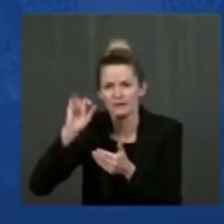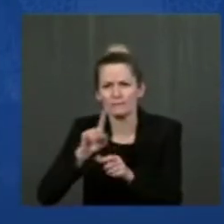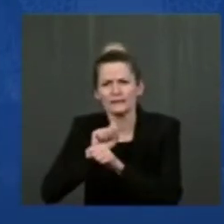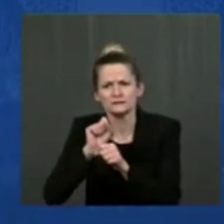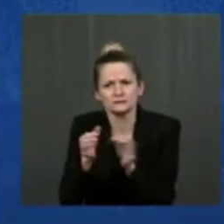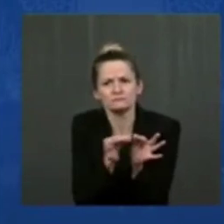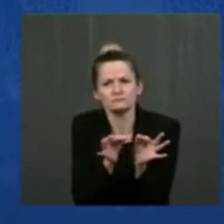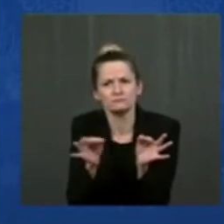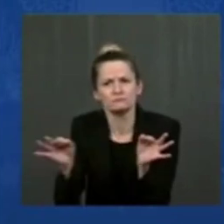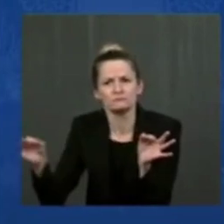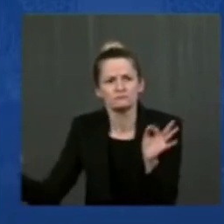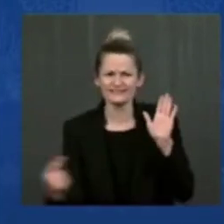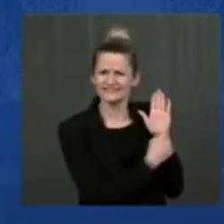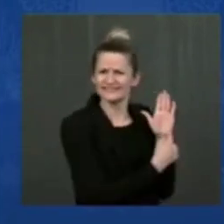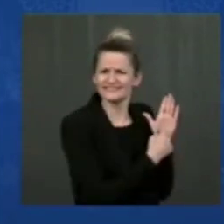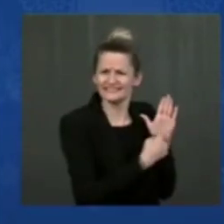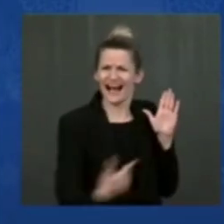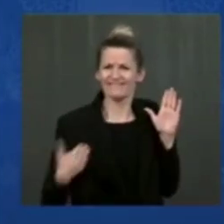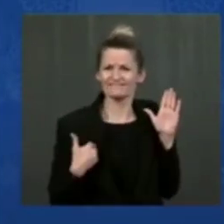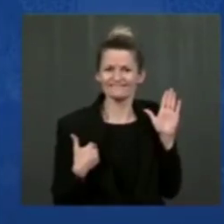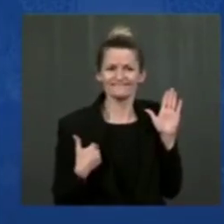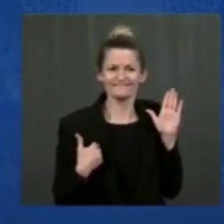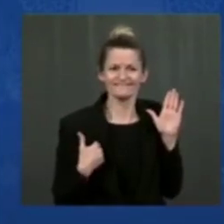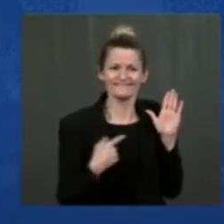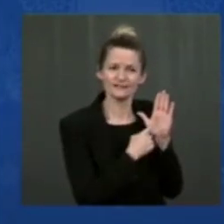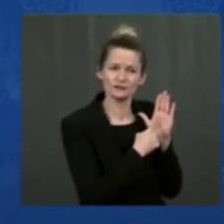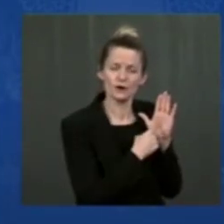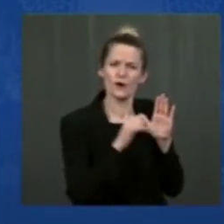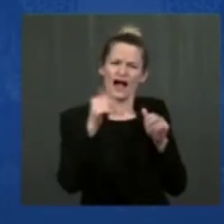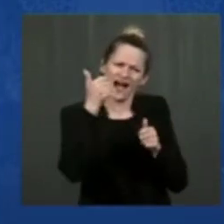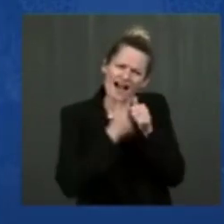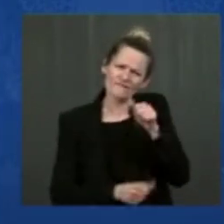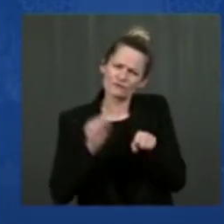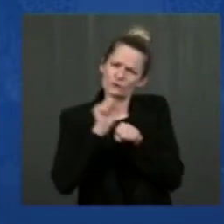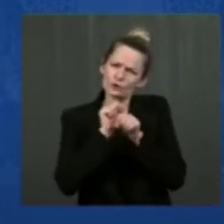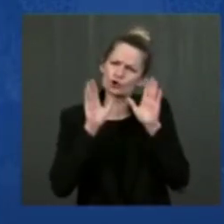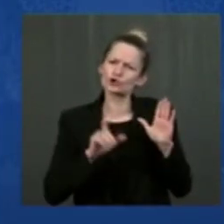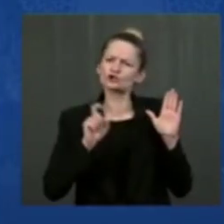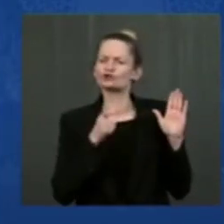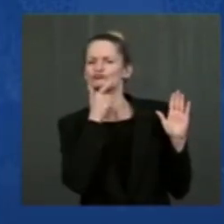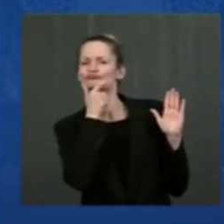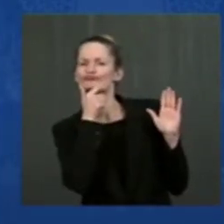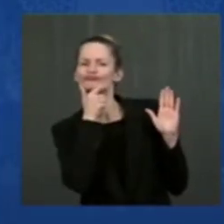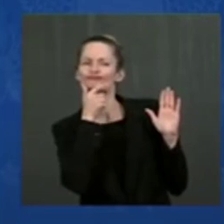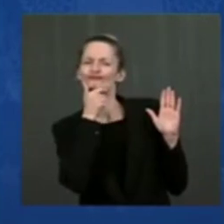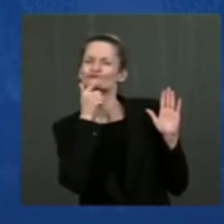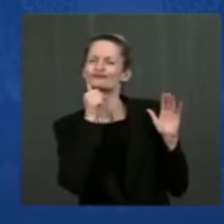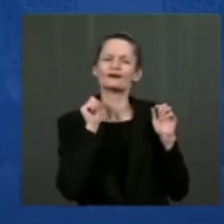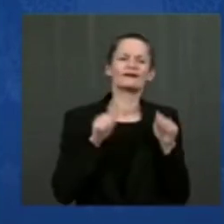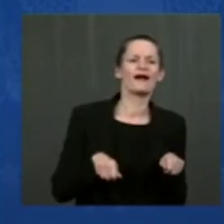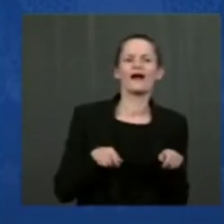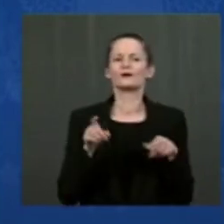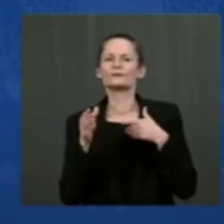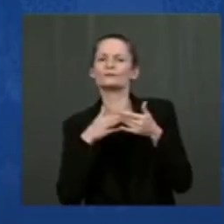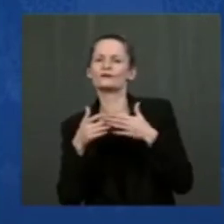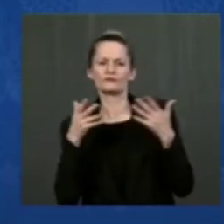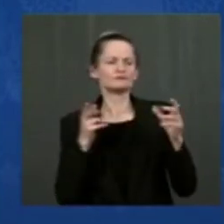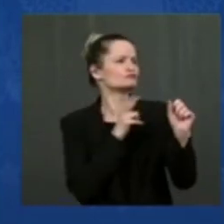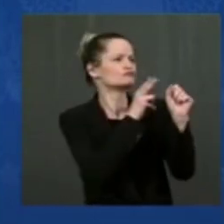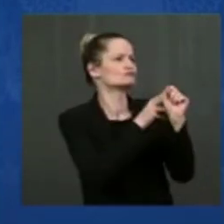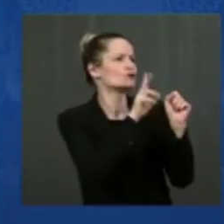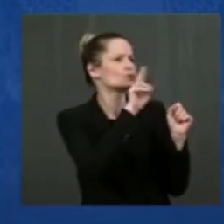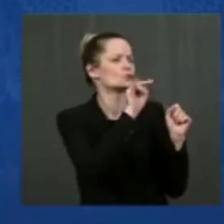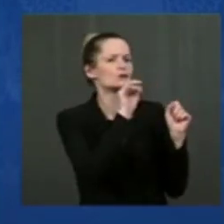And I believe that every worker should have a free and fair choice to join a union. The law guarantees that choice. That belongs to workers, not